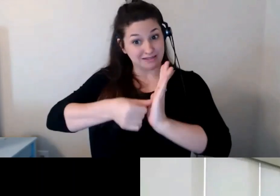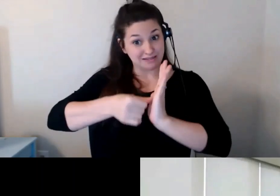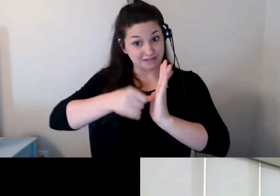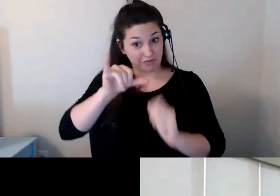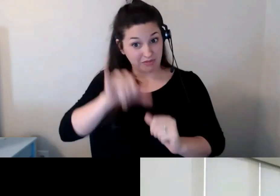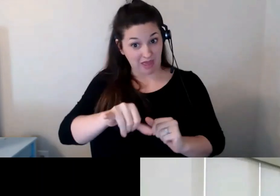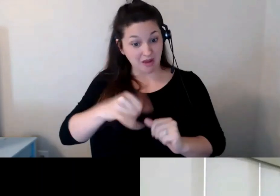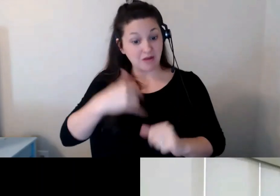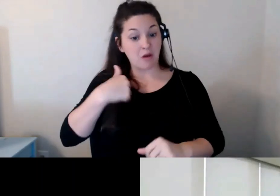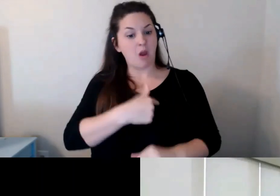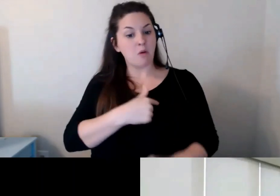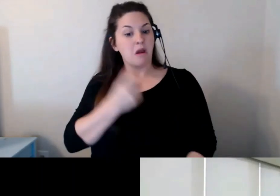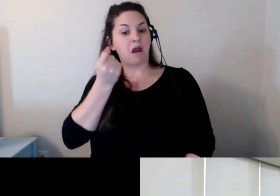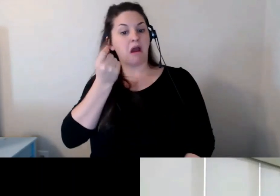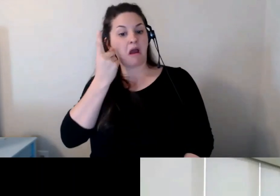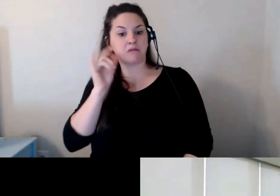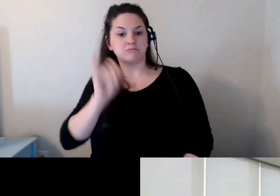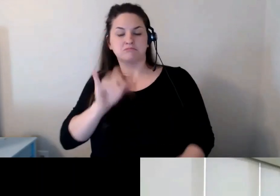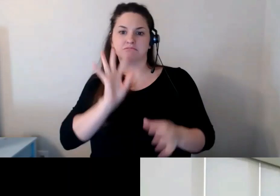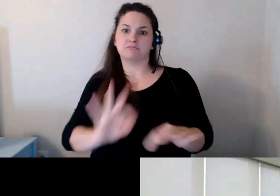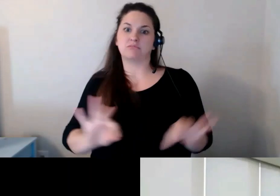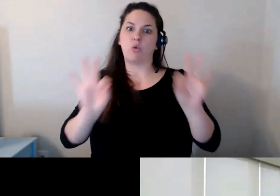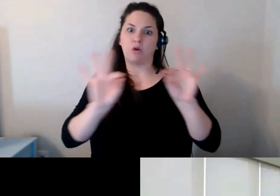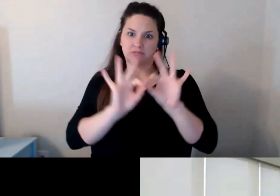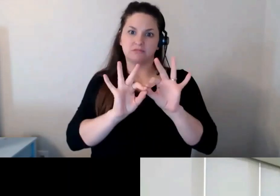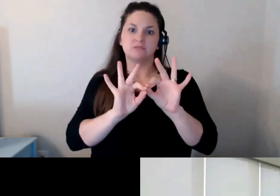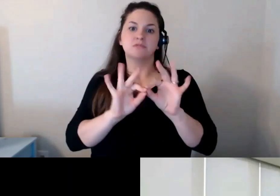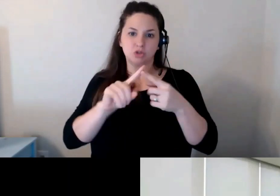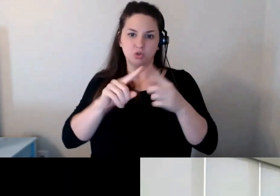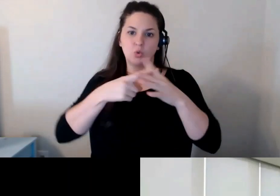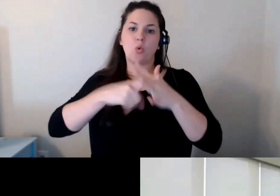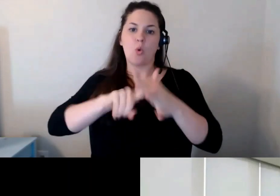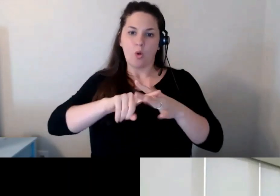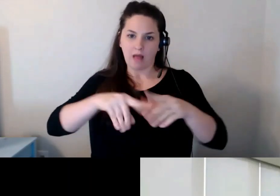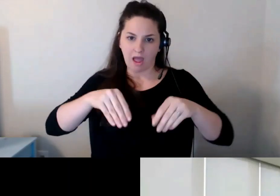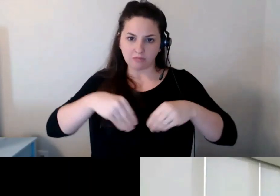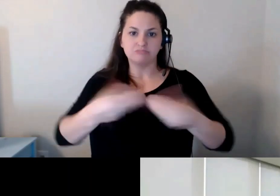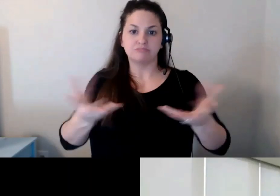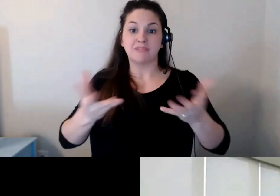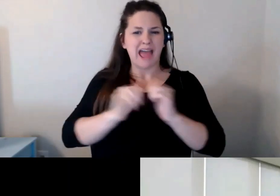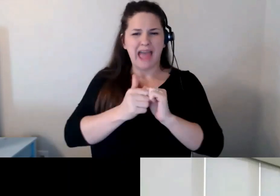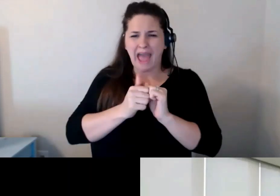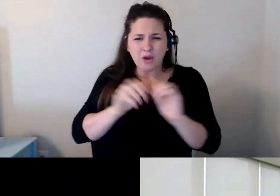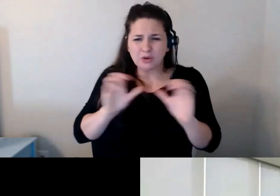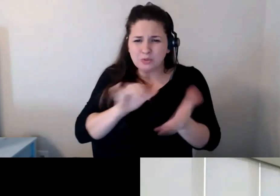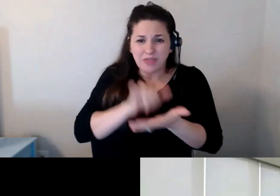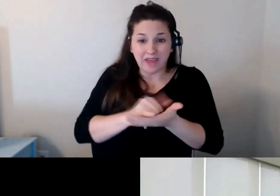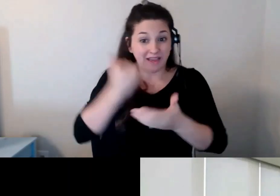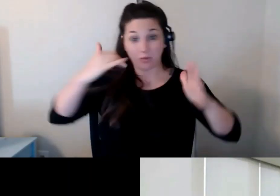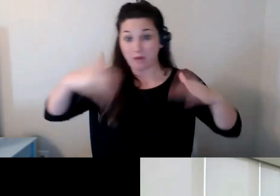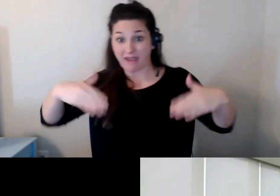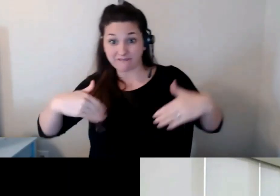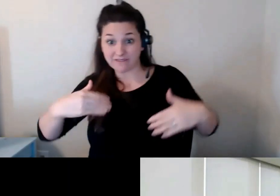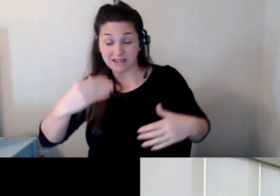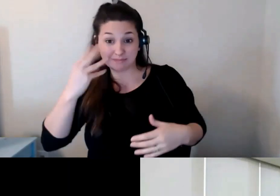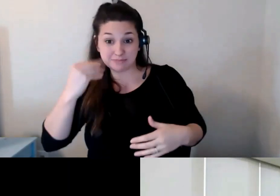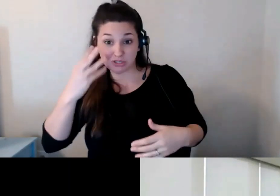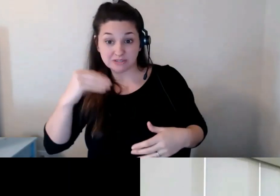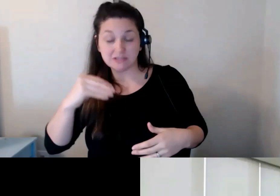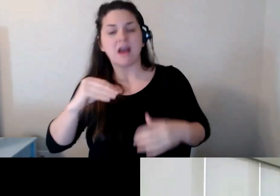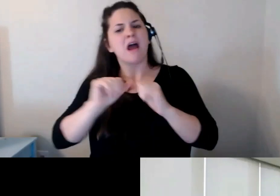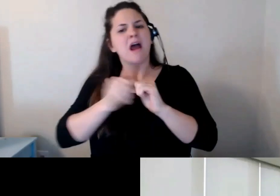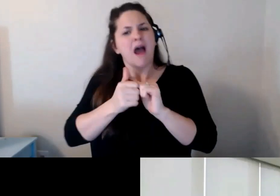as essential to the rollout. How do you do it if you haven't done it yet? How do you do it in a way